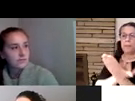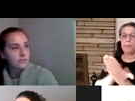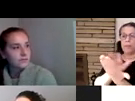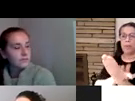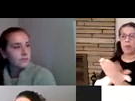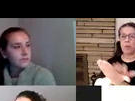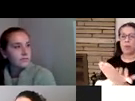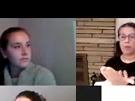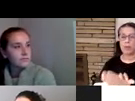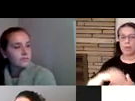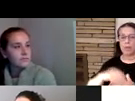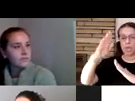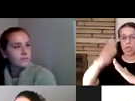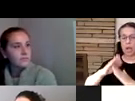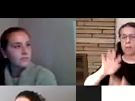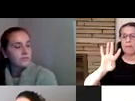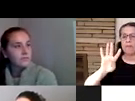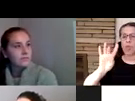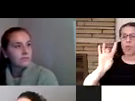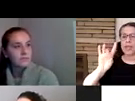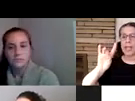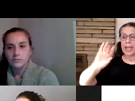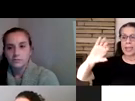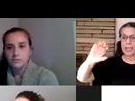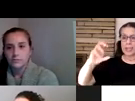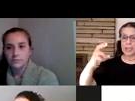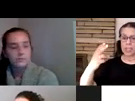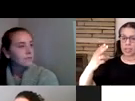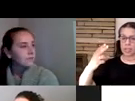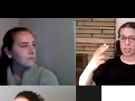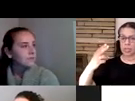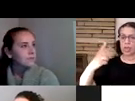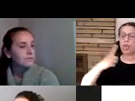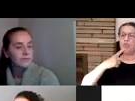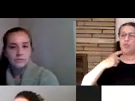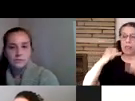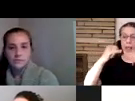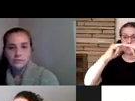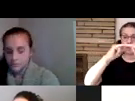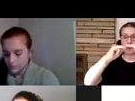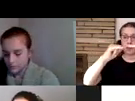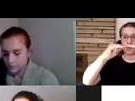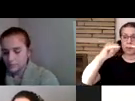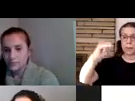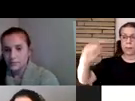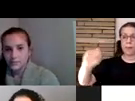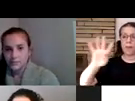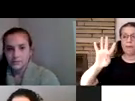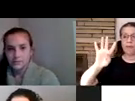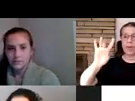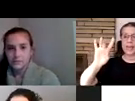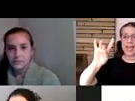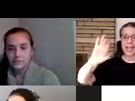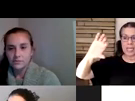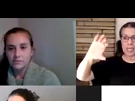that top one is 48 inches. The top upper red line is 48 inches above the ground, 4 feet. So